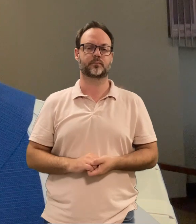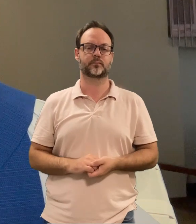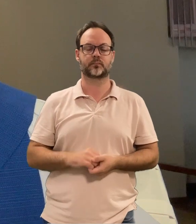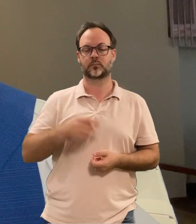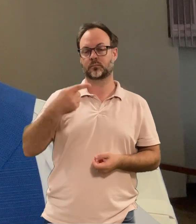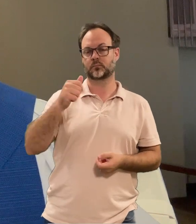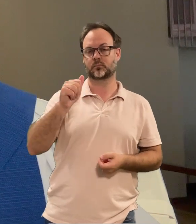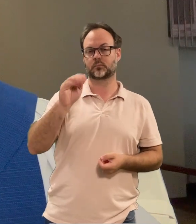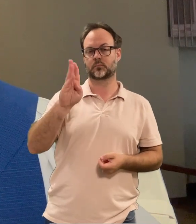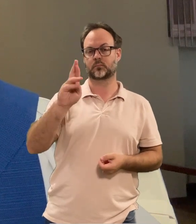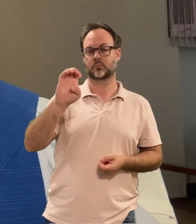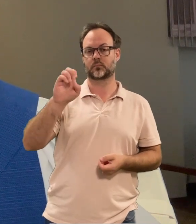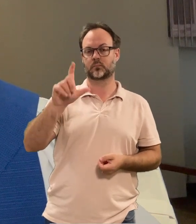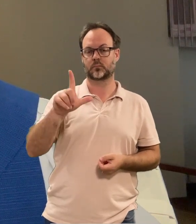1.